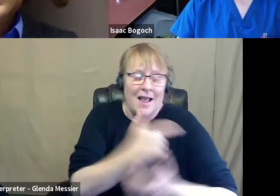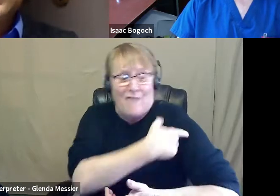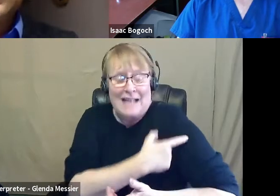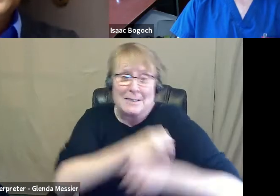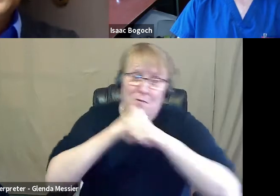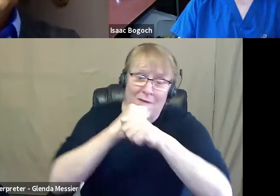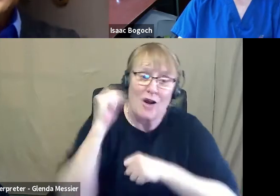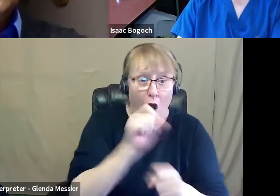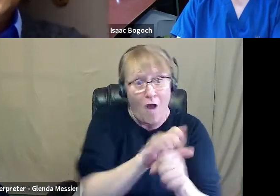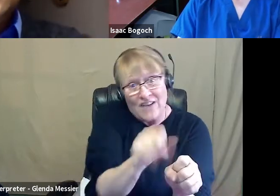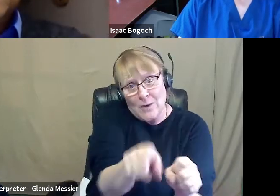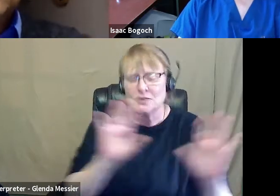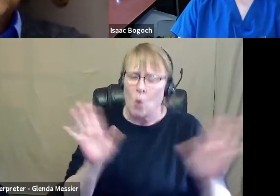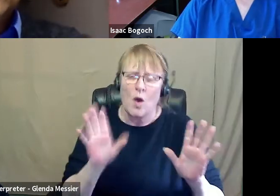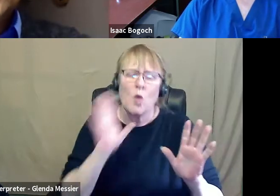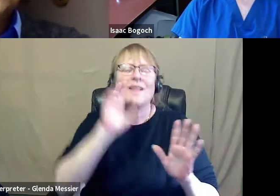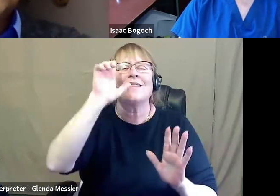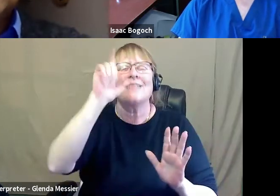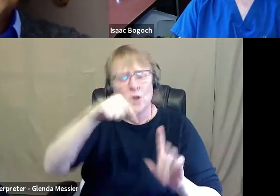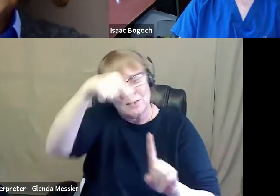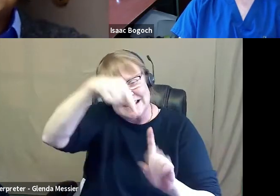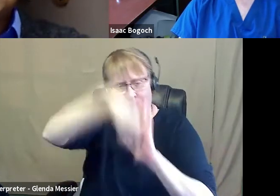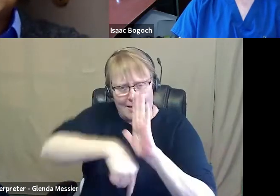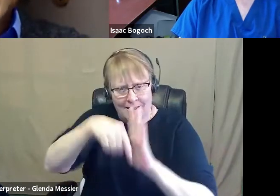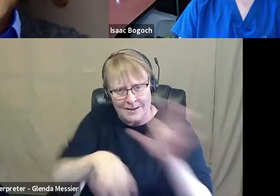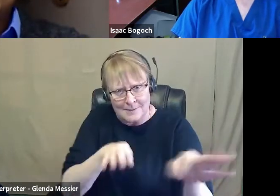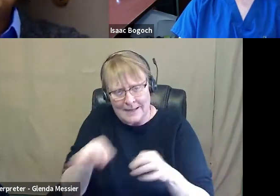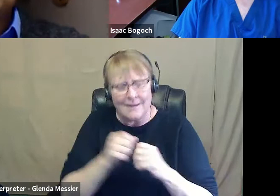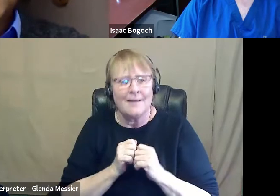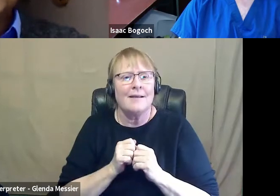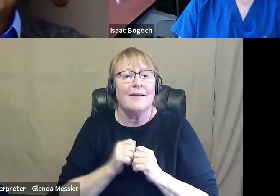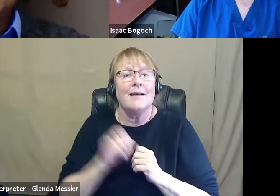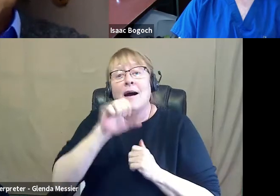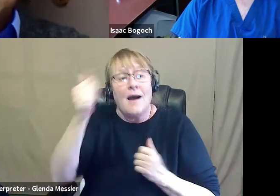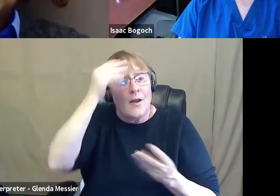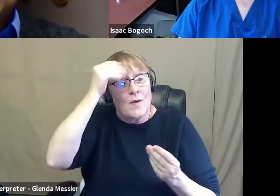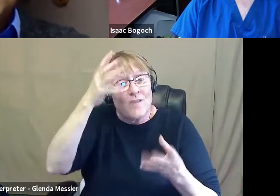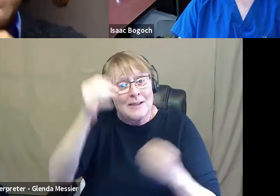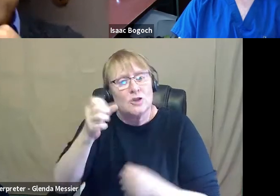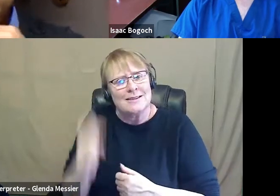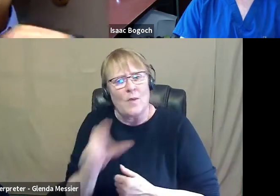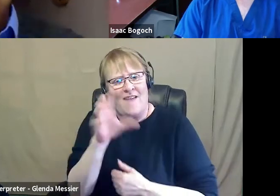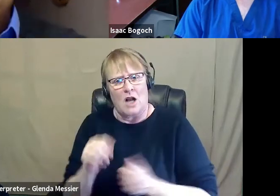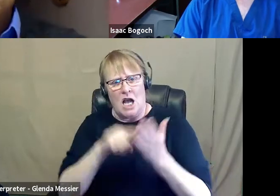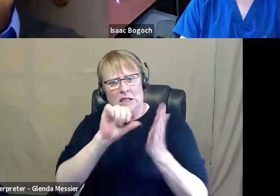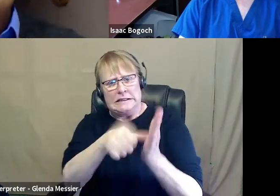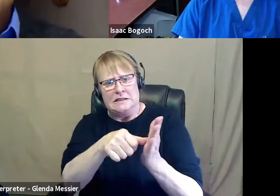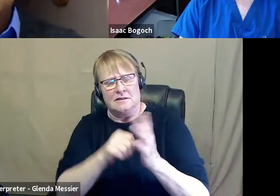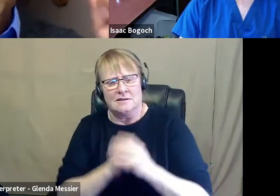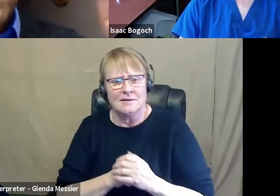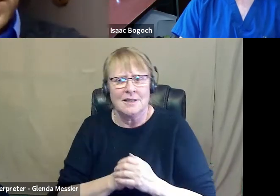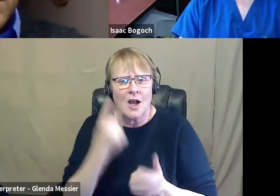little bit of detail. The other thing that I want to draw your attention to is this data from South Africa. So remember, one of the